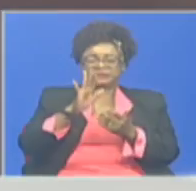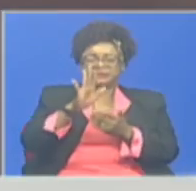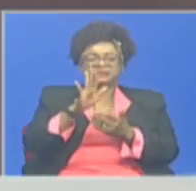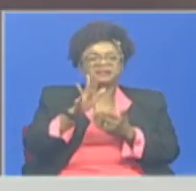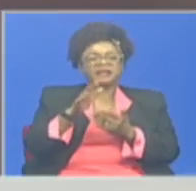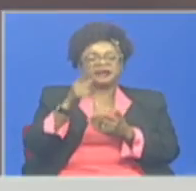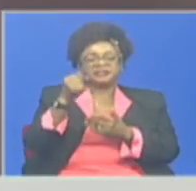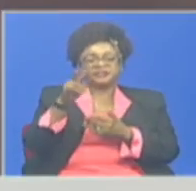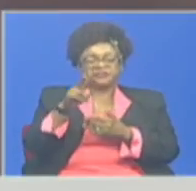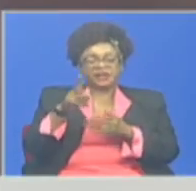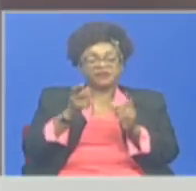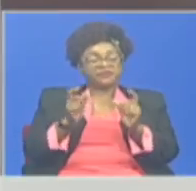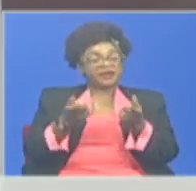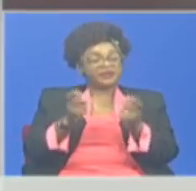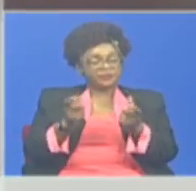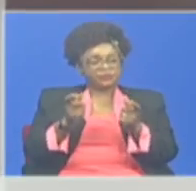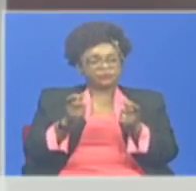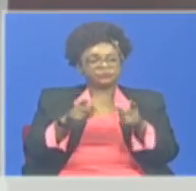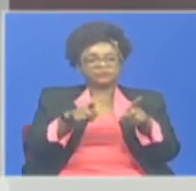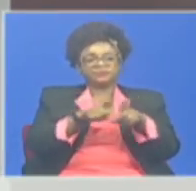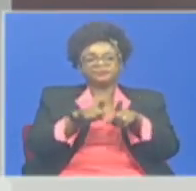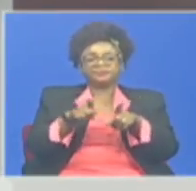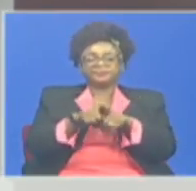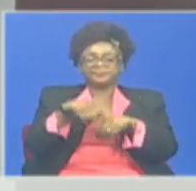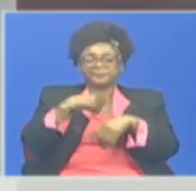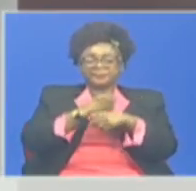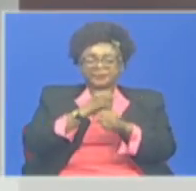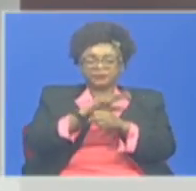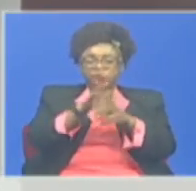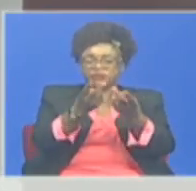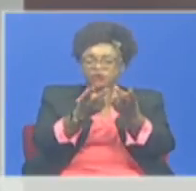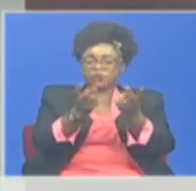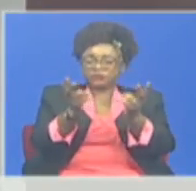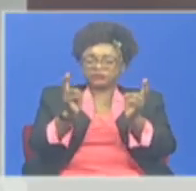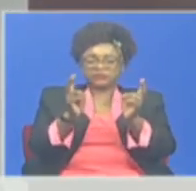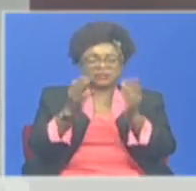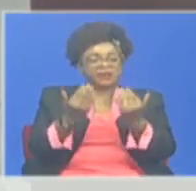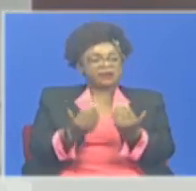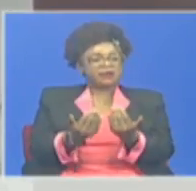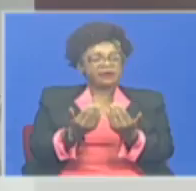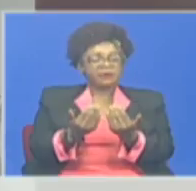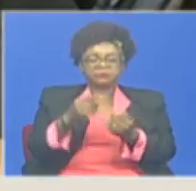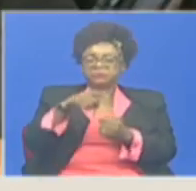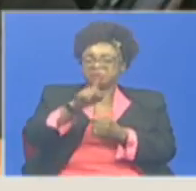television and radio endeared him to his audiences. Now he is no